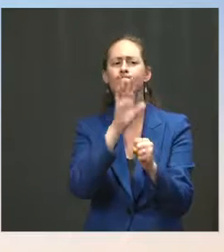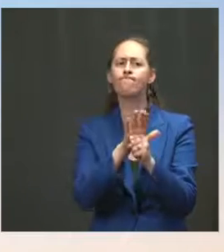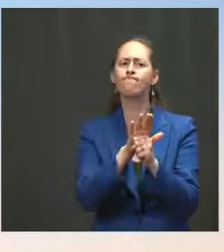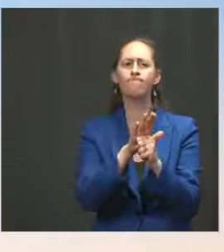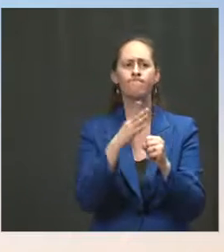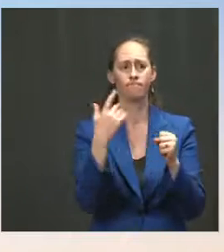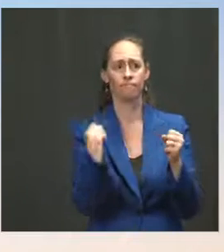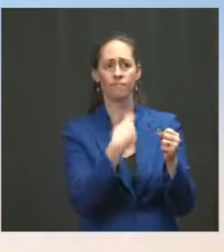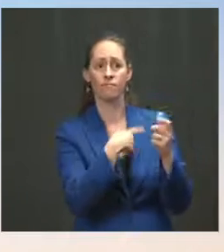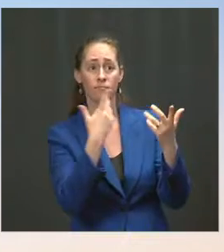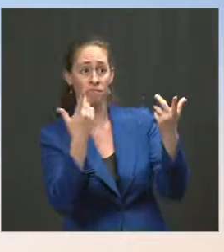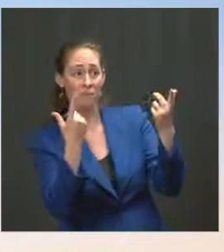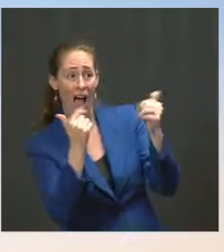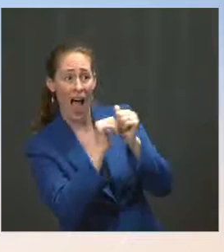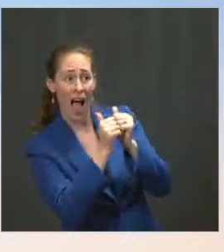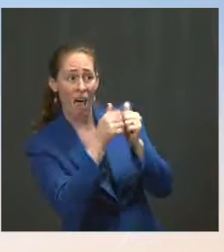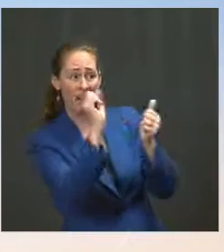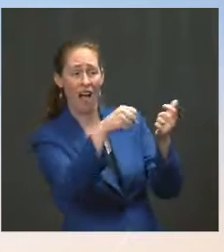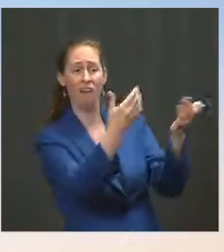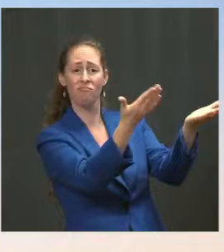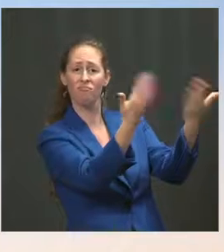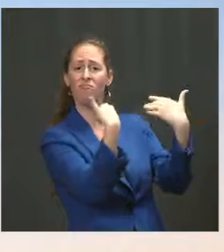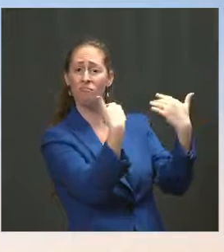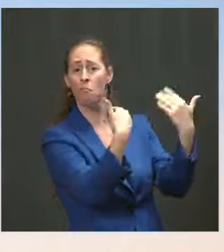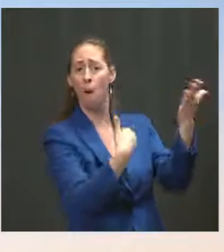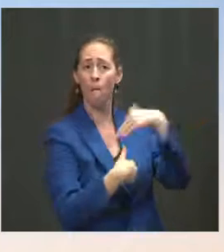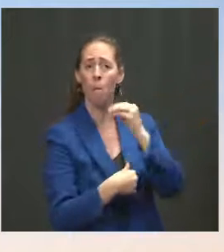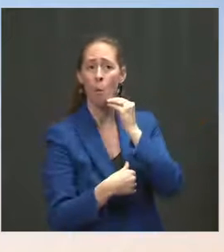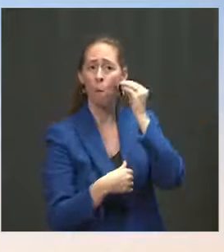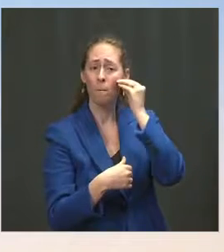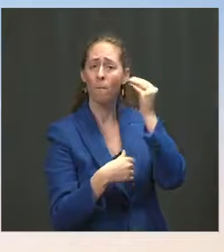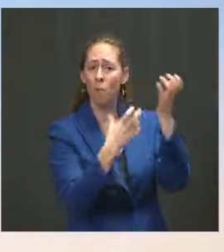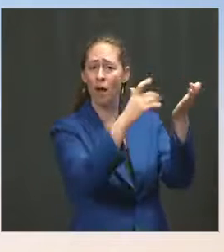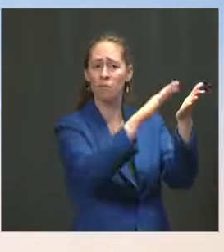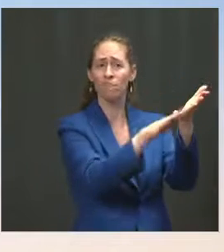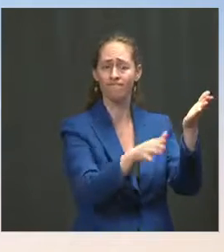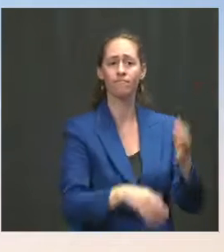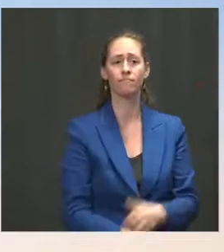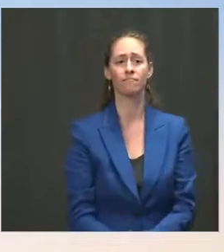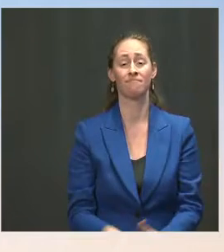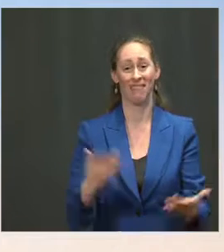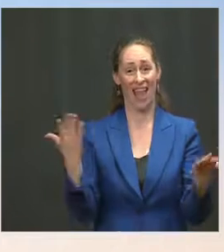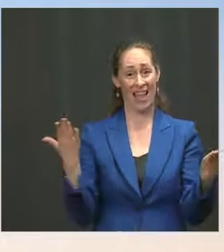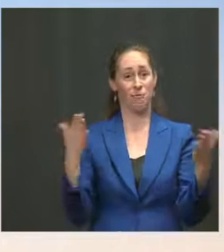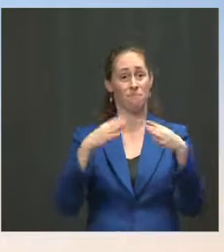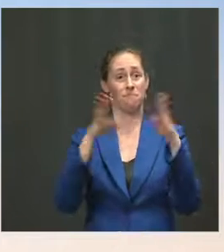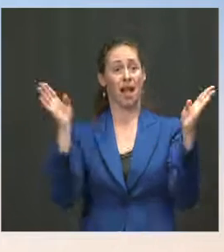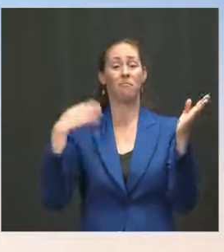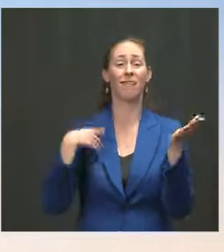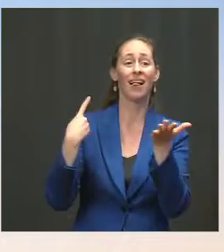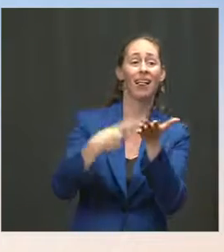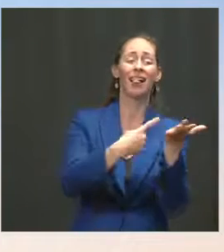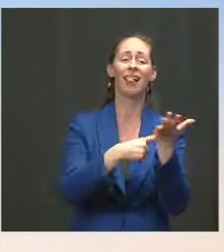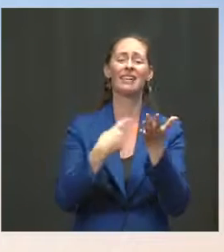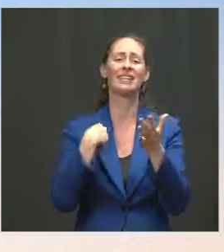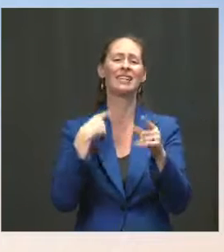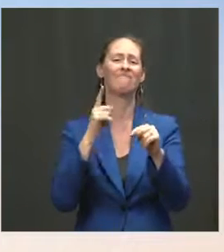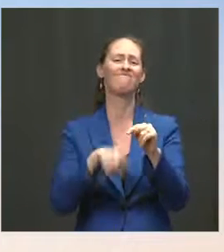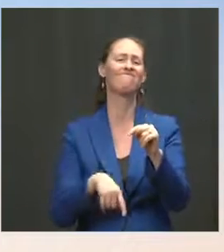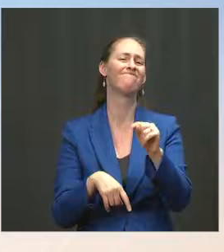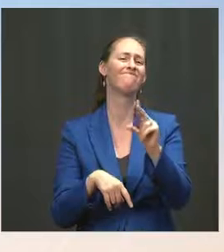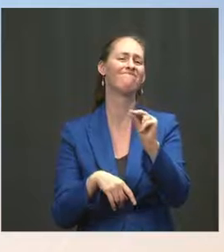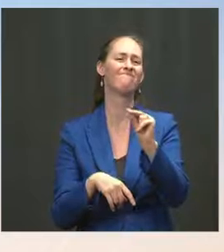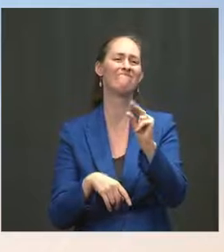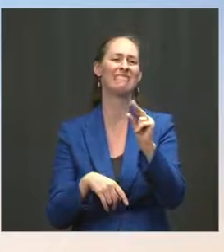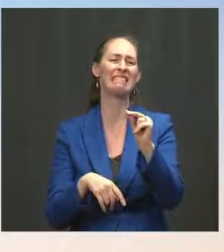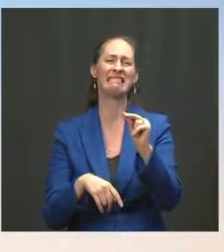Austin's release and return home. We don't speak about those publicly because that's not in the interest of the outcome. But we are committed to working on